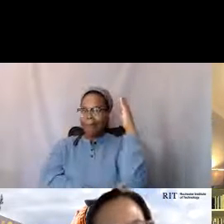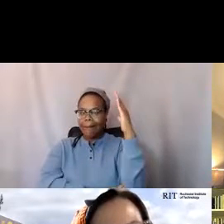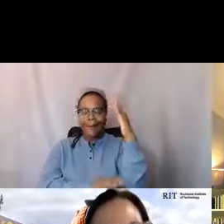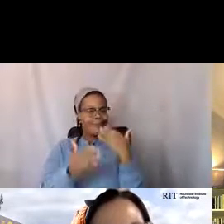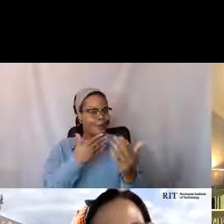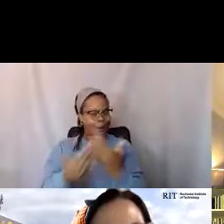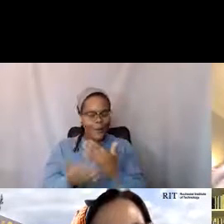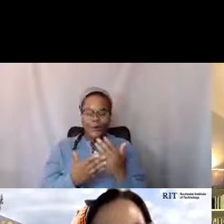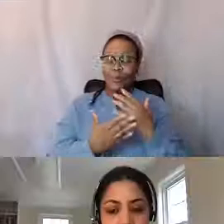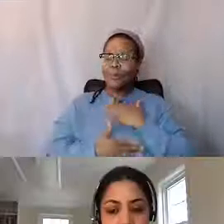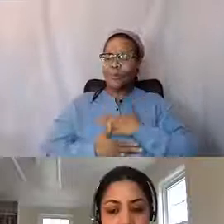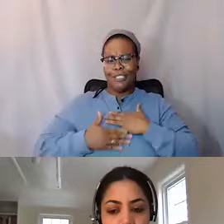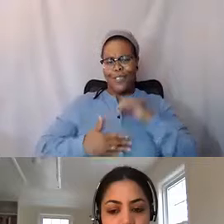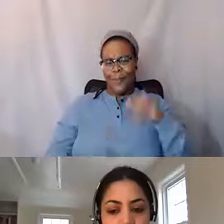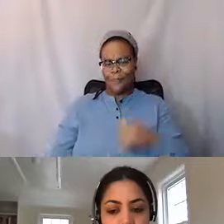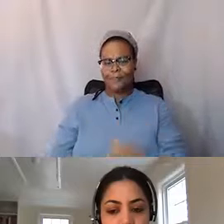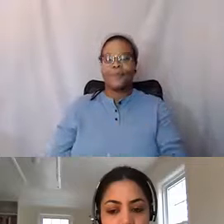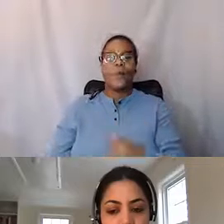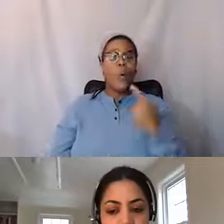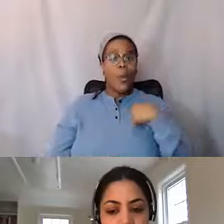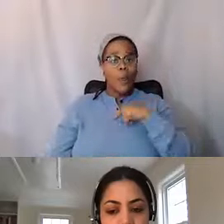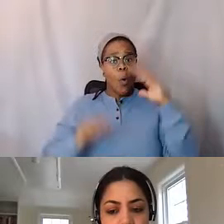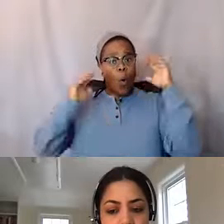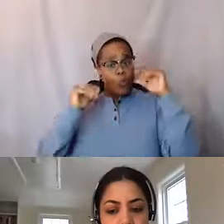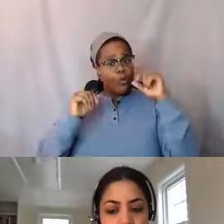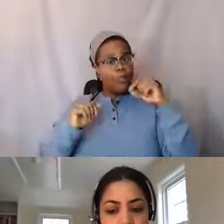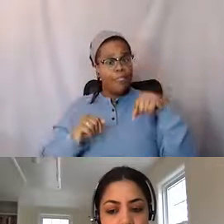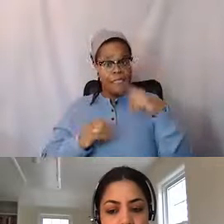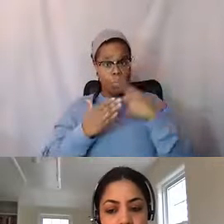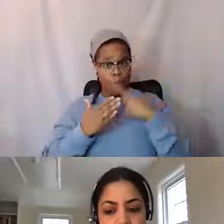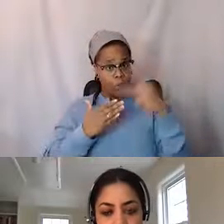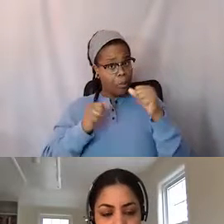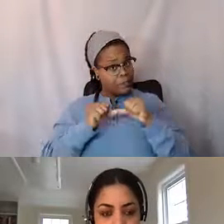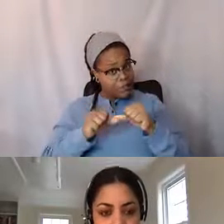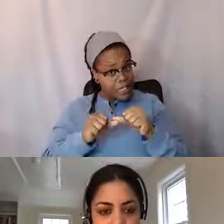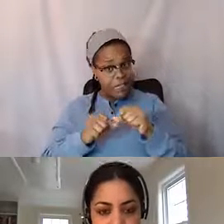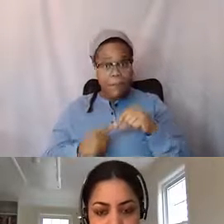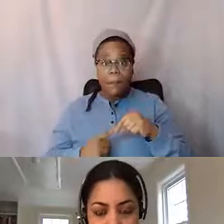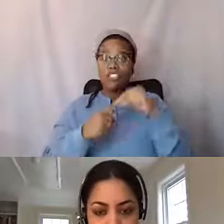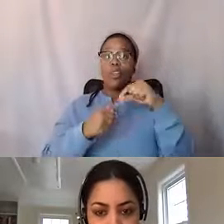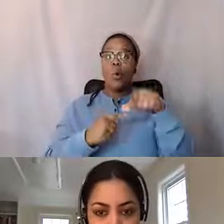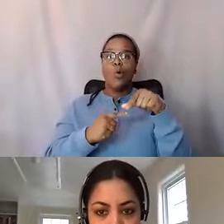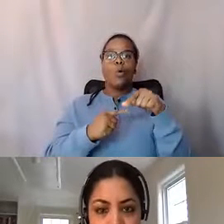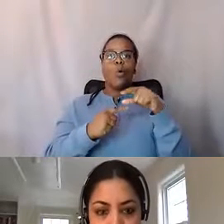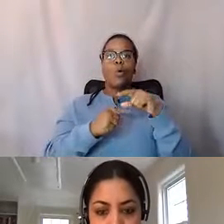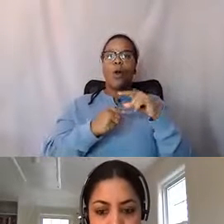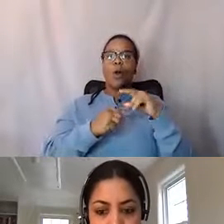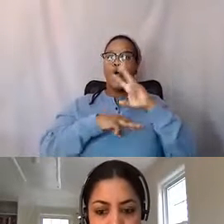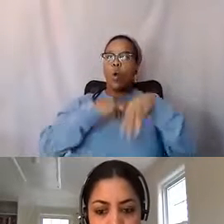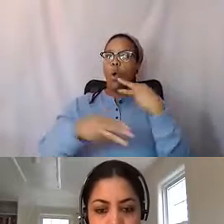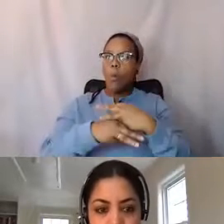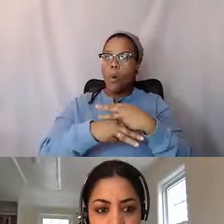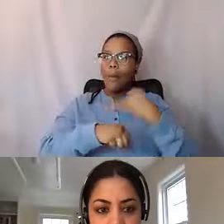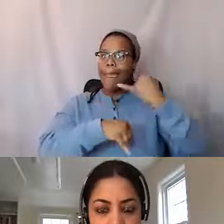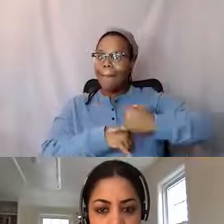appreciate that. And we're really hoping to continue this program. And so especially those of you on our global campuses,